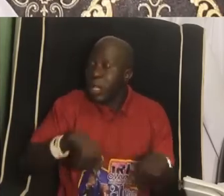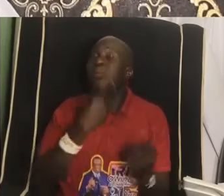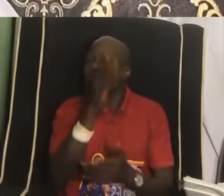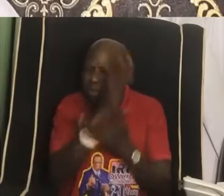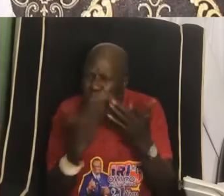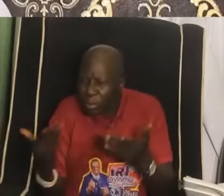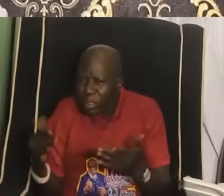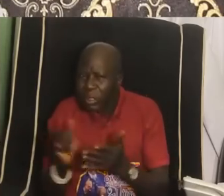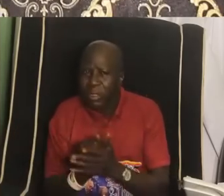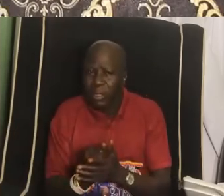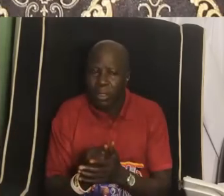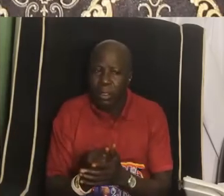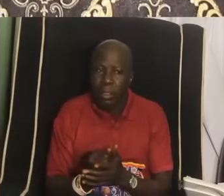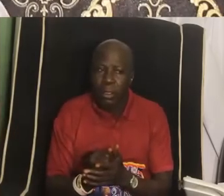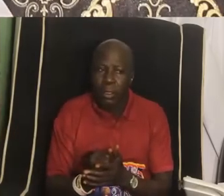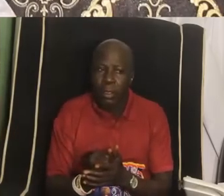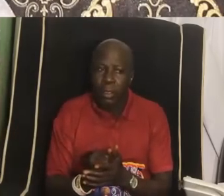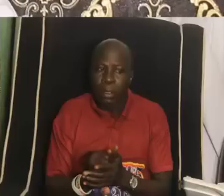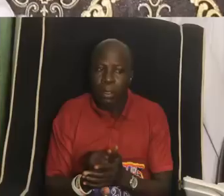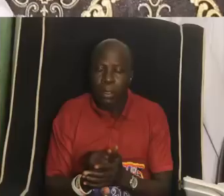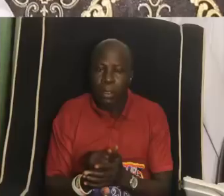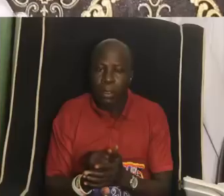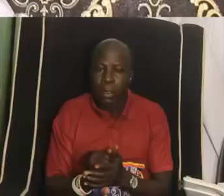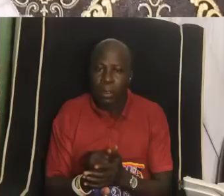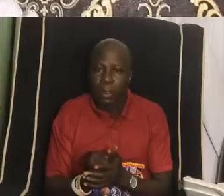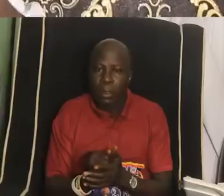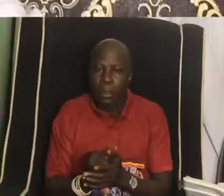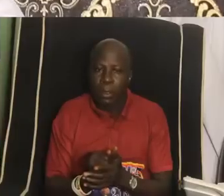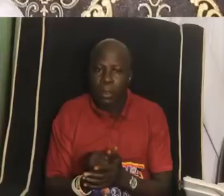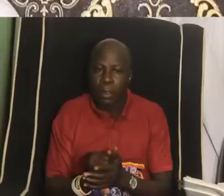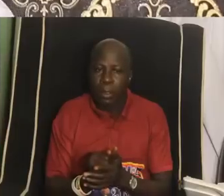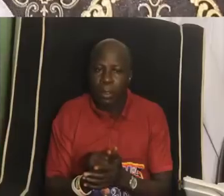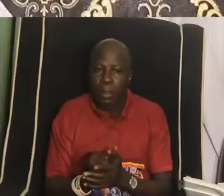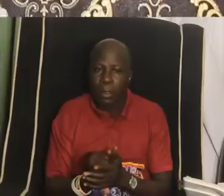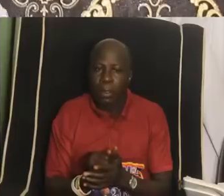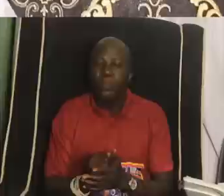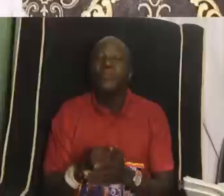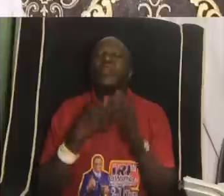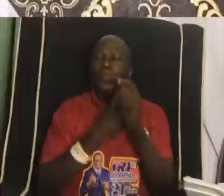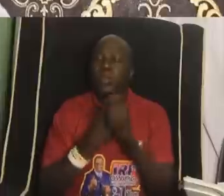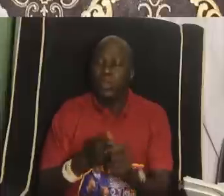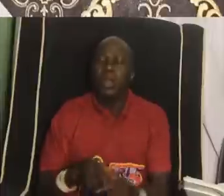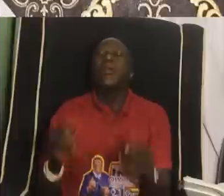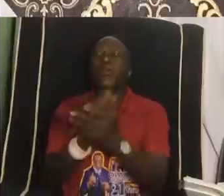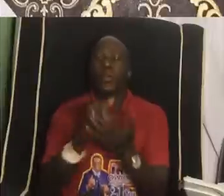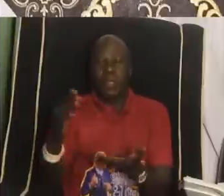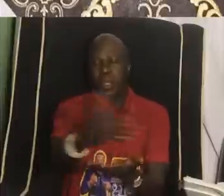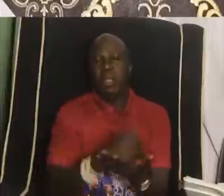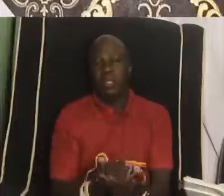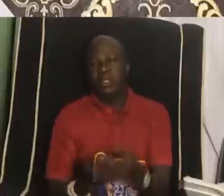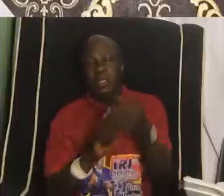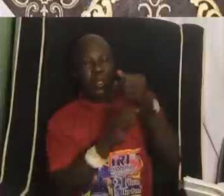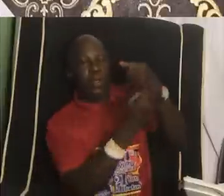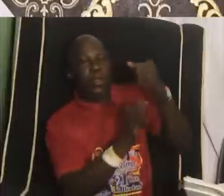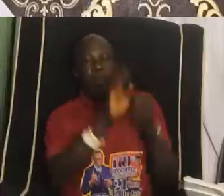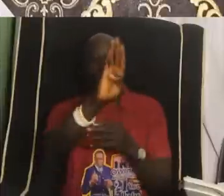something. Sare lo wa bob ko lo fi ko lo ko fu alufa kan fi sinu church. Quickly go and get bob and give